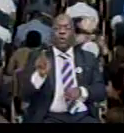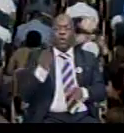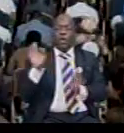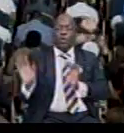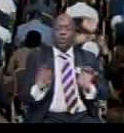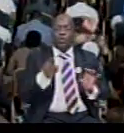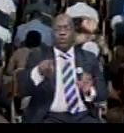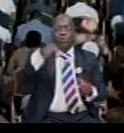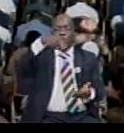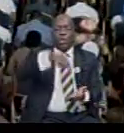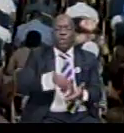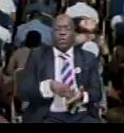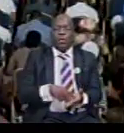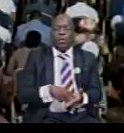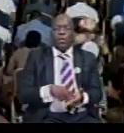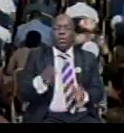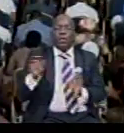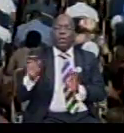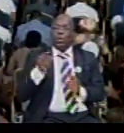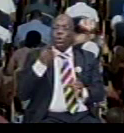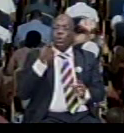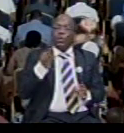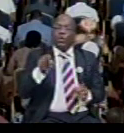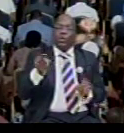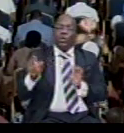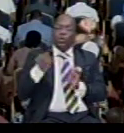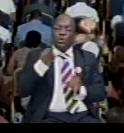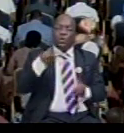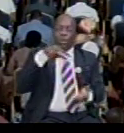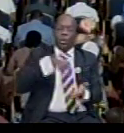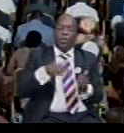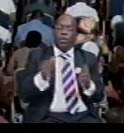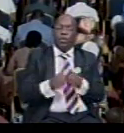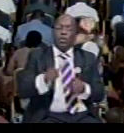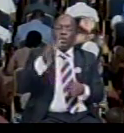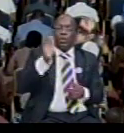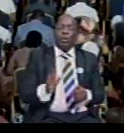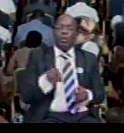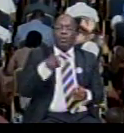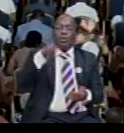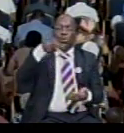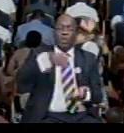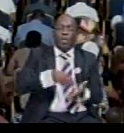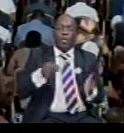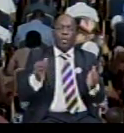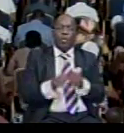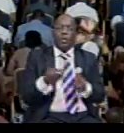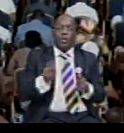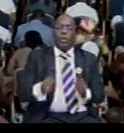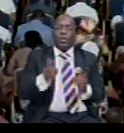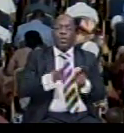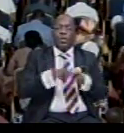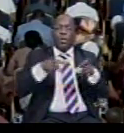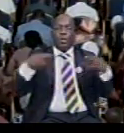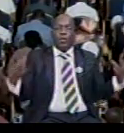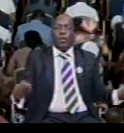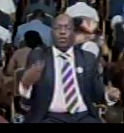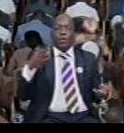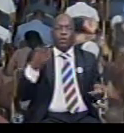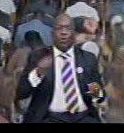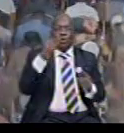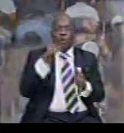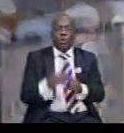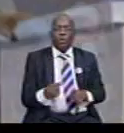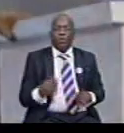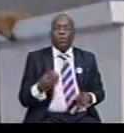with God, and you stand with the revelation of the word, that only at the time when